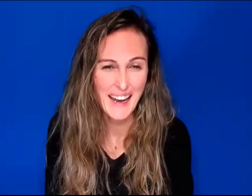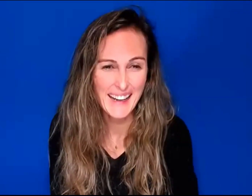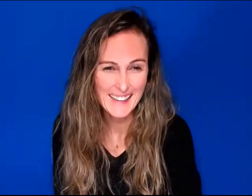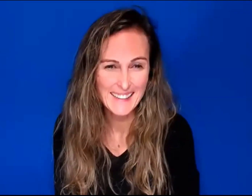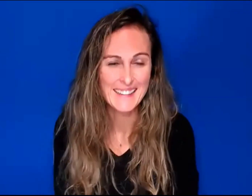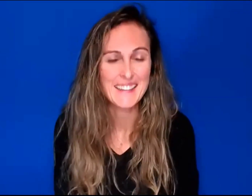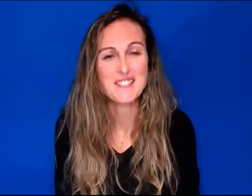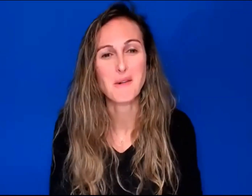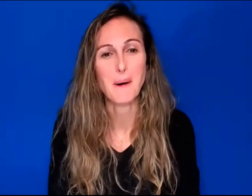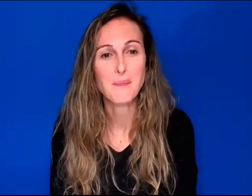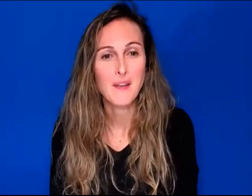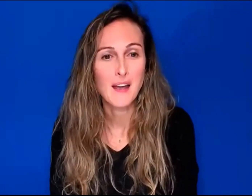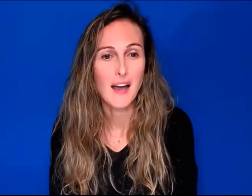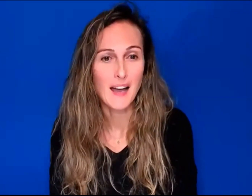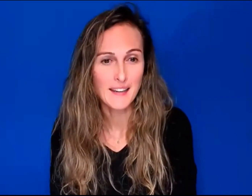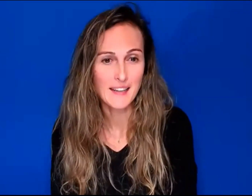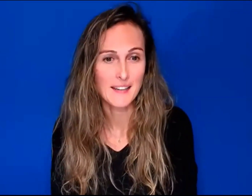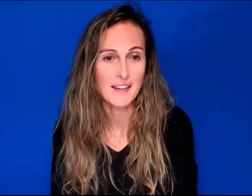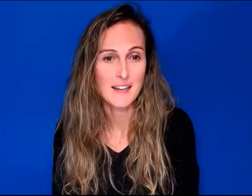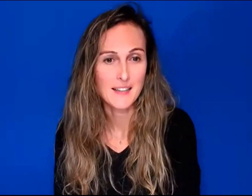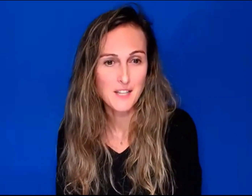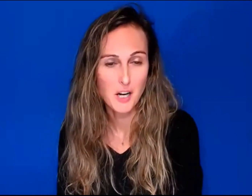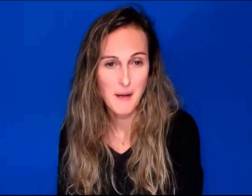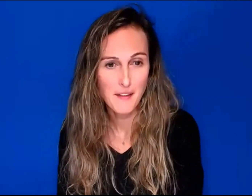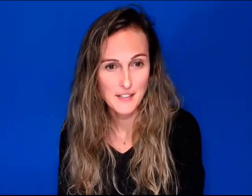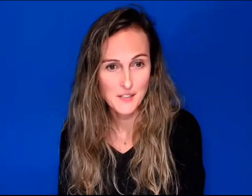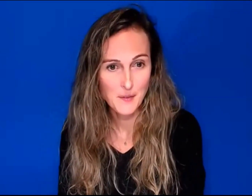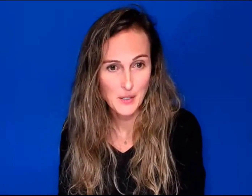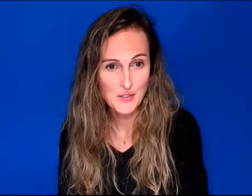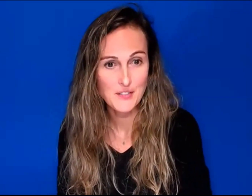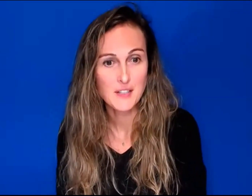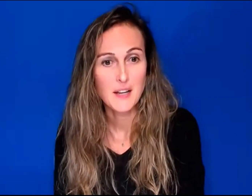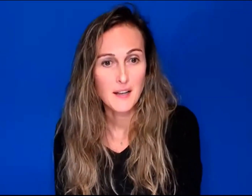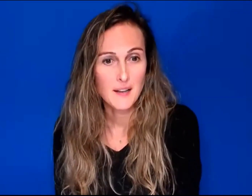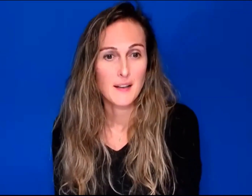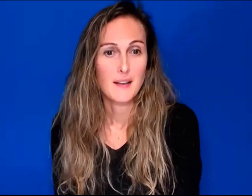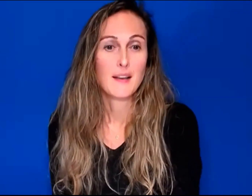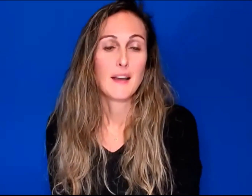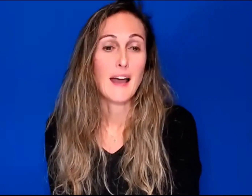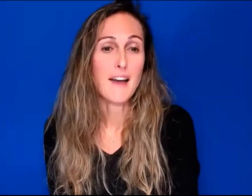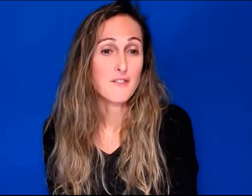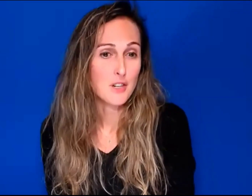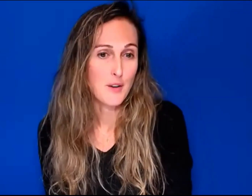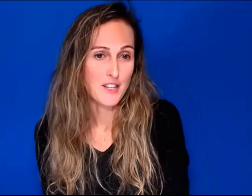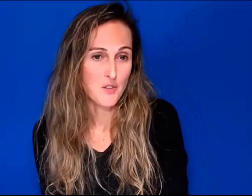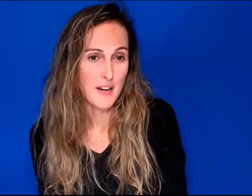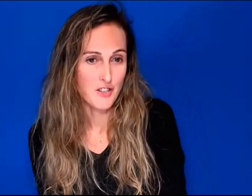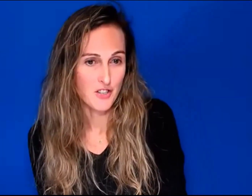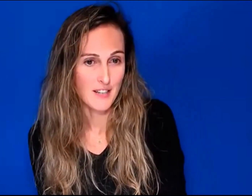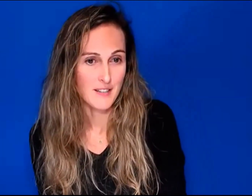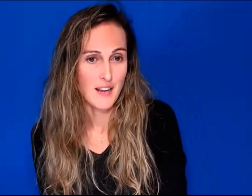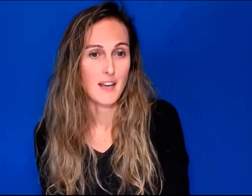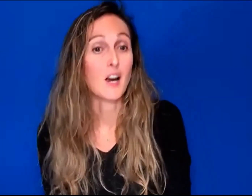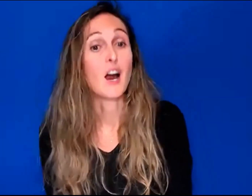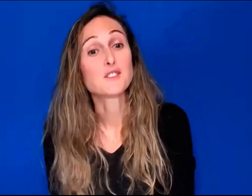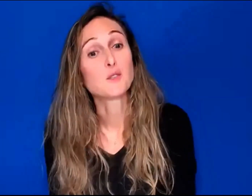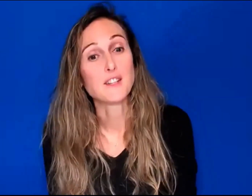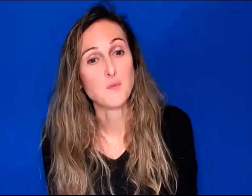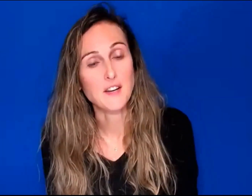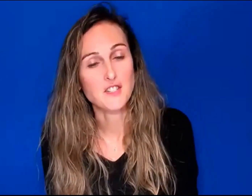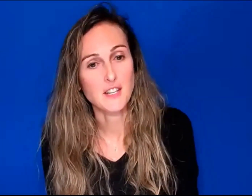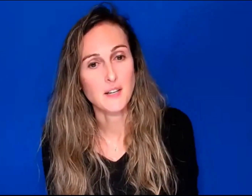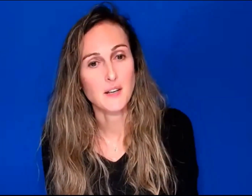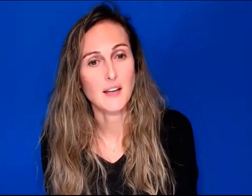Sure. Okay. Sure. I can talk about this first. After graduation, our high